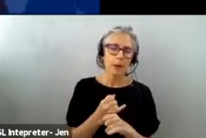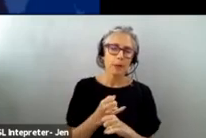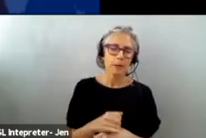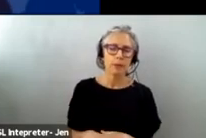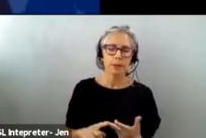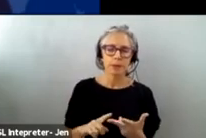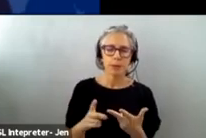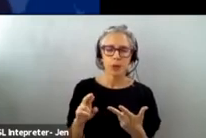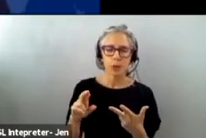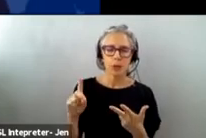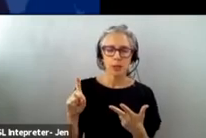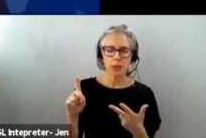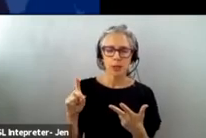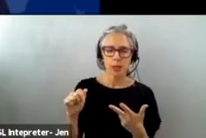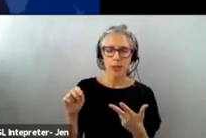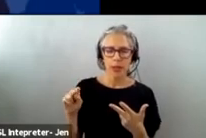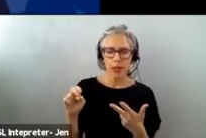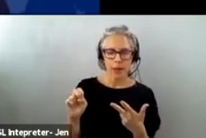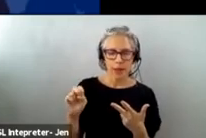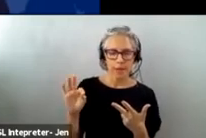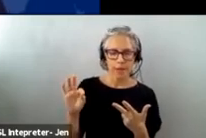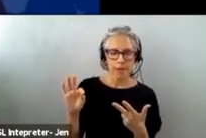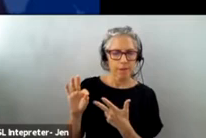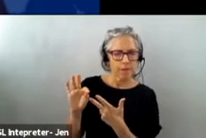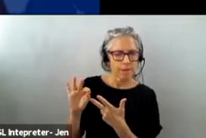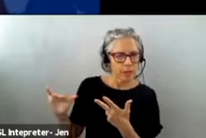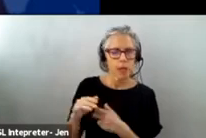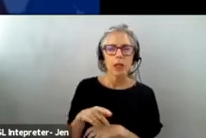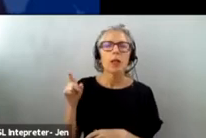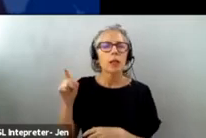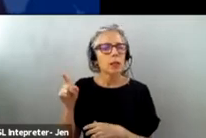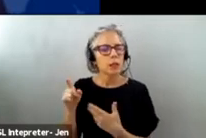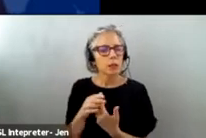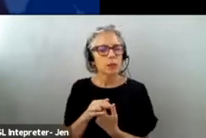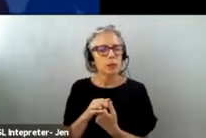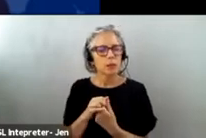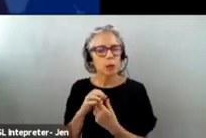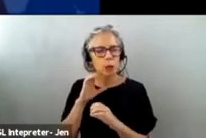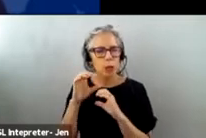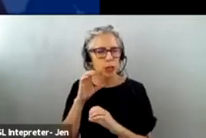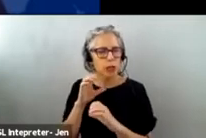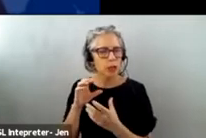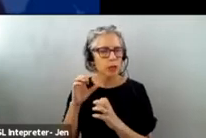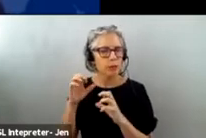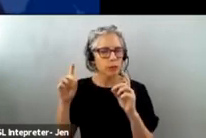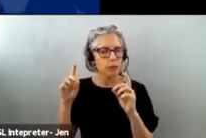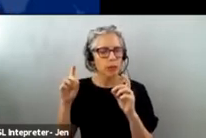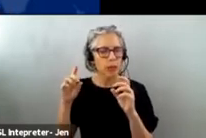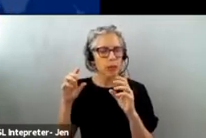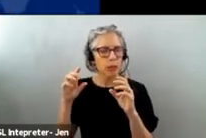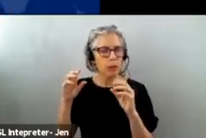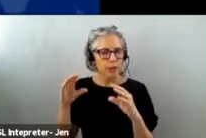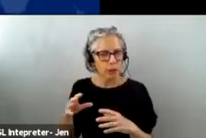Dr. Danai Faneen is an associate professor in the Department of Communication Sciences and Disorders at North Carolina Central University here in